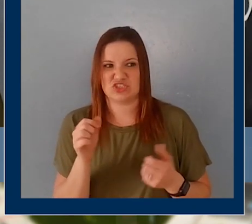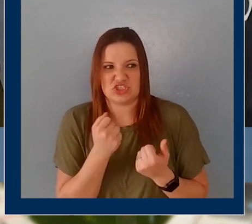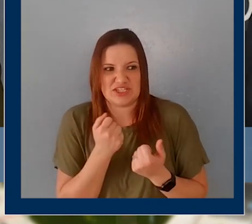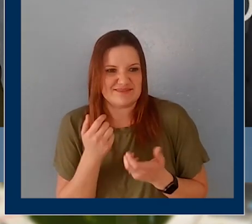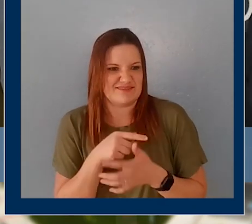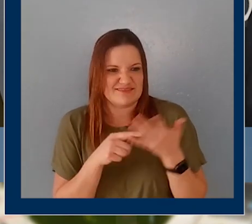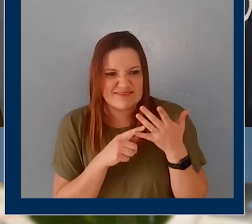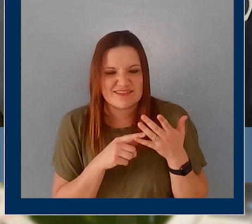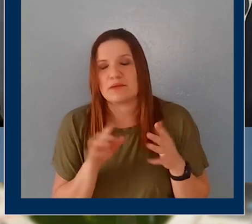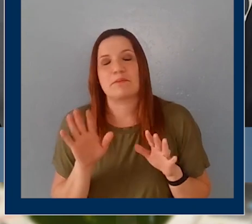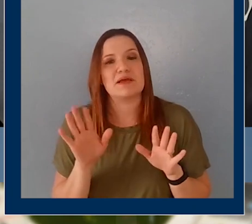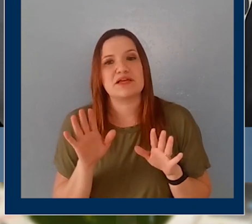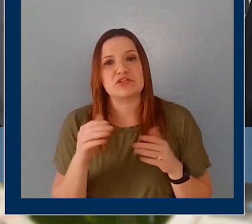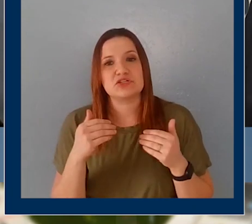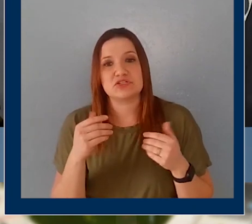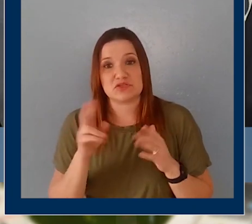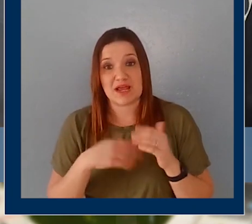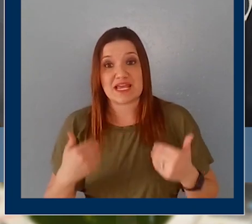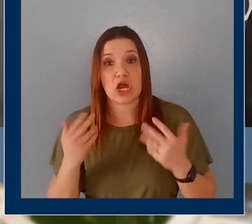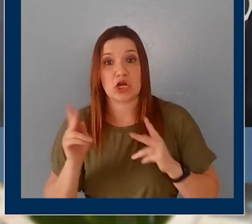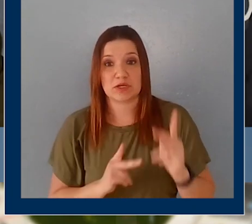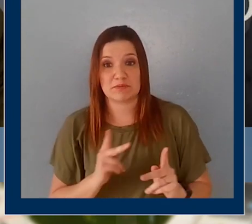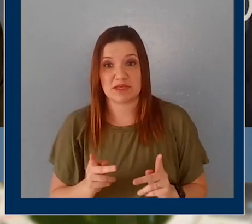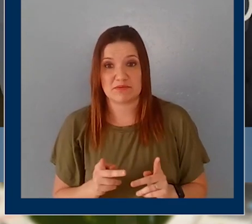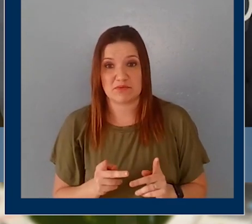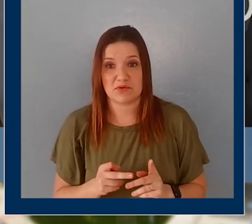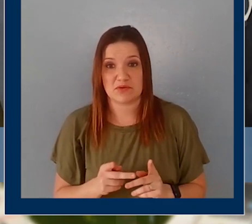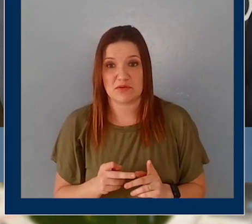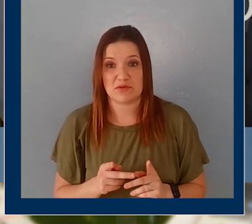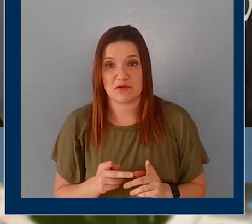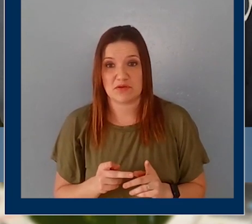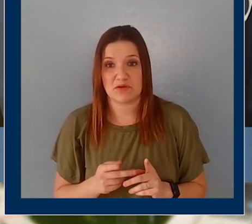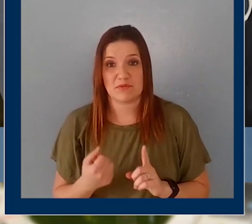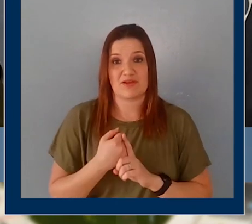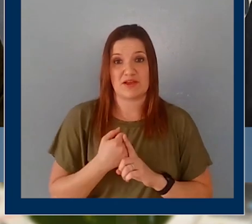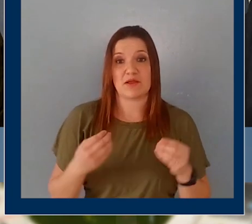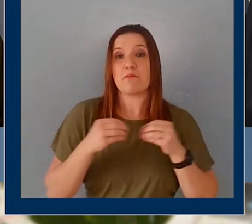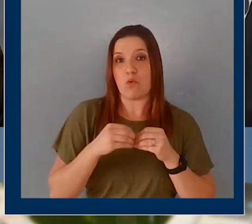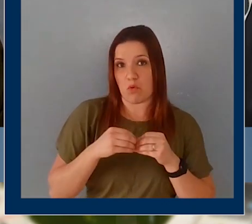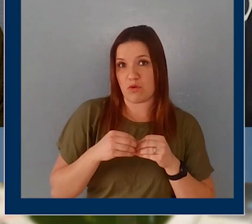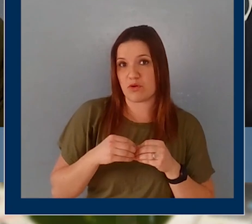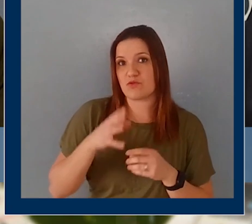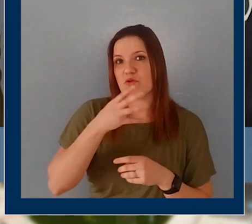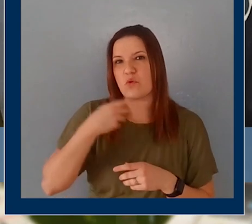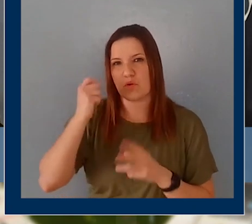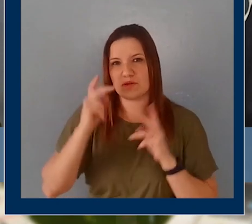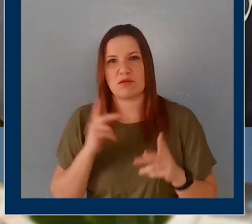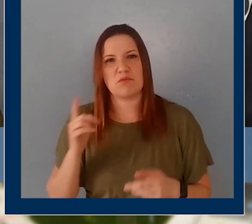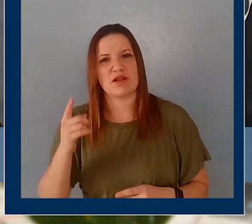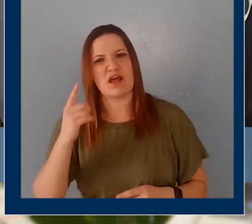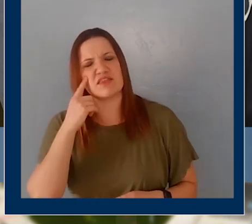very discouraging. Were you offended? I was. So I was almost hoping, I hope I have a bad reaction, but unfortunately